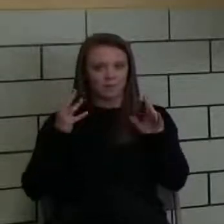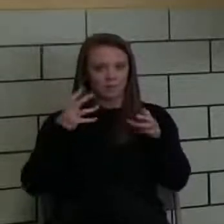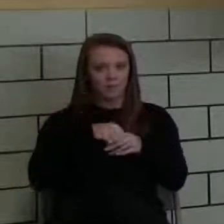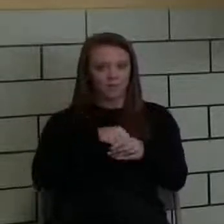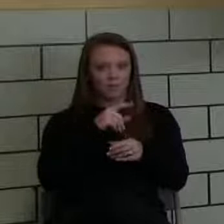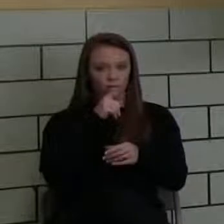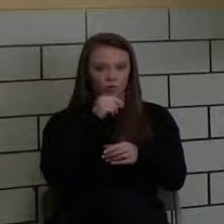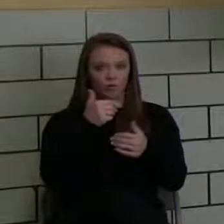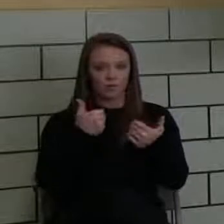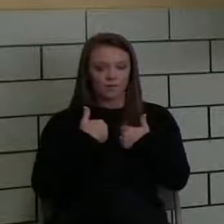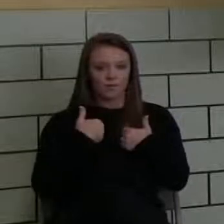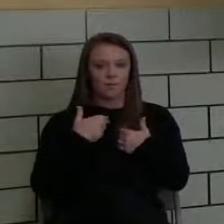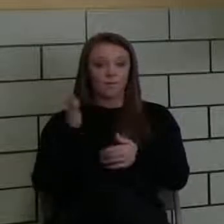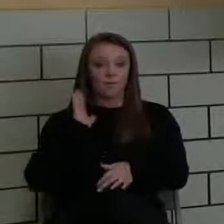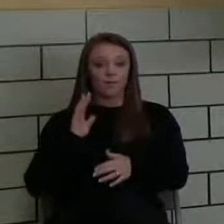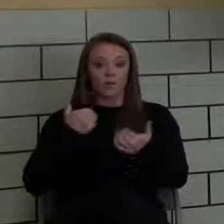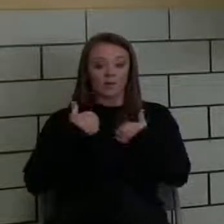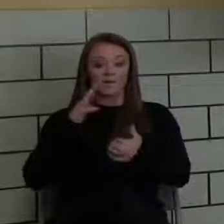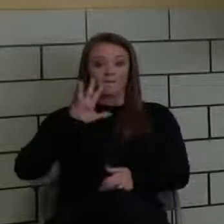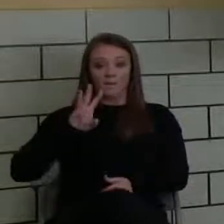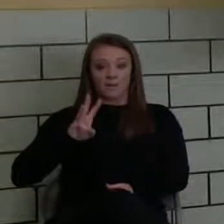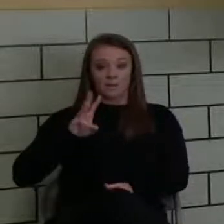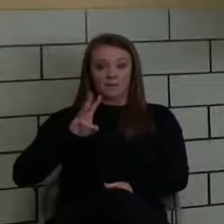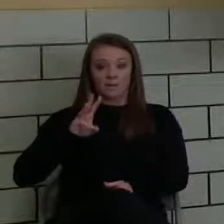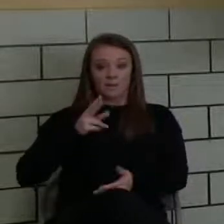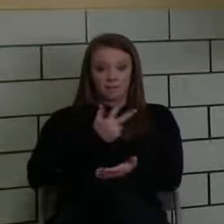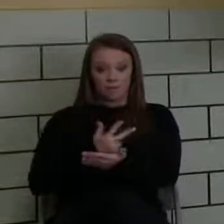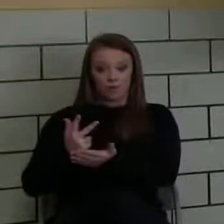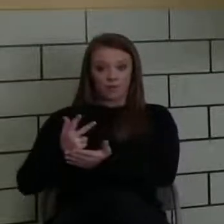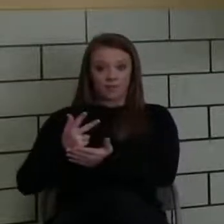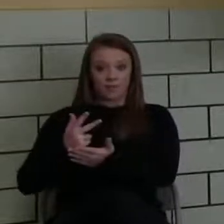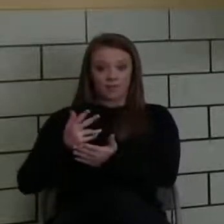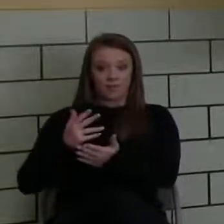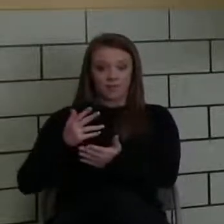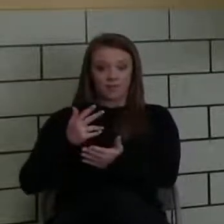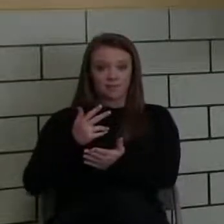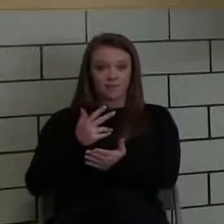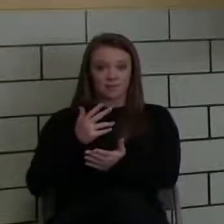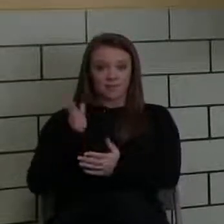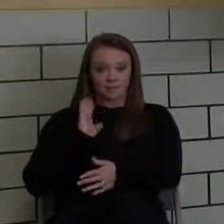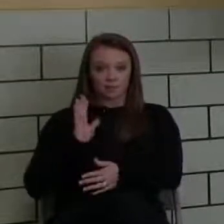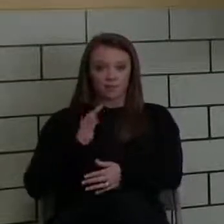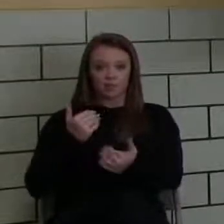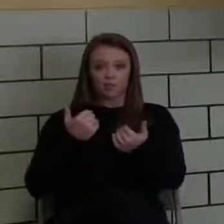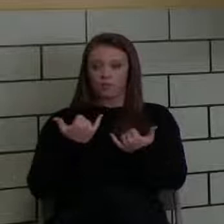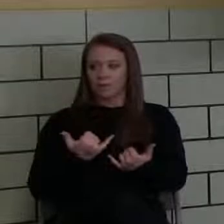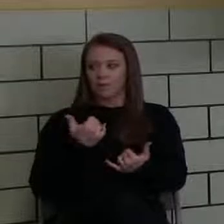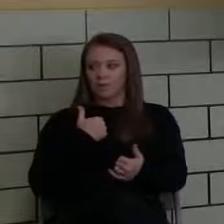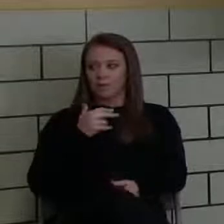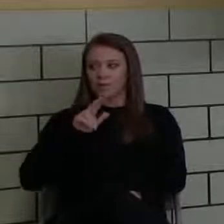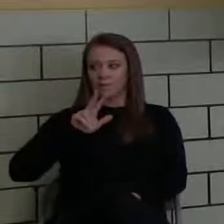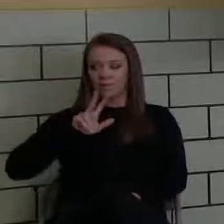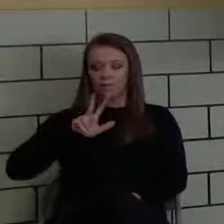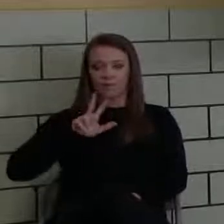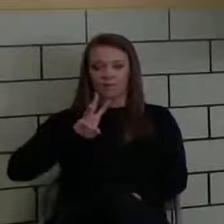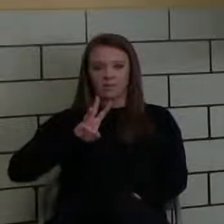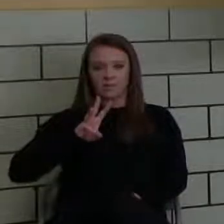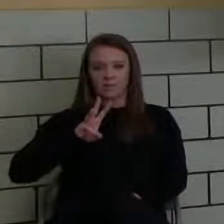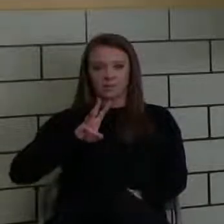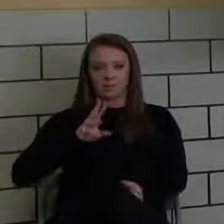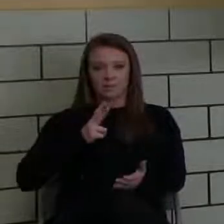had 56 spaces, we now have 36 spaces, and you can see the bubbles are counts of those spaces on each